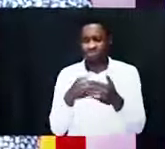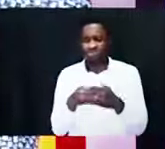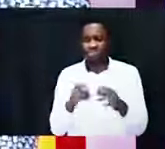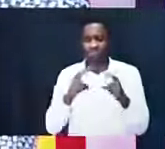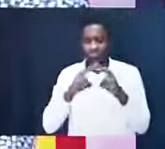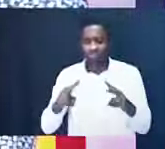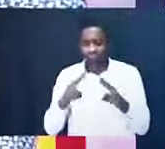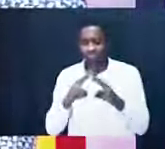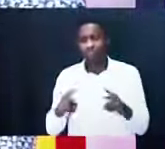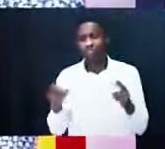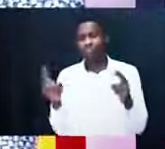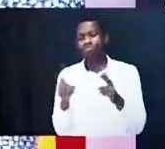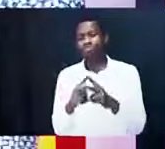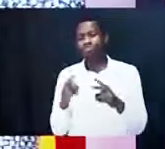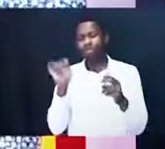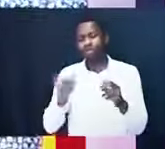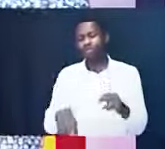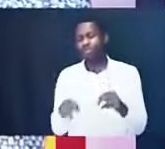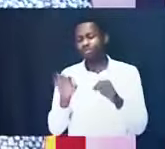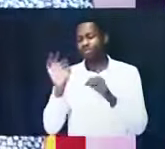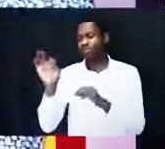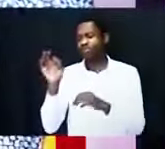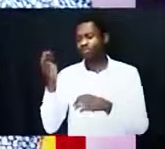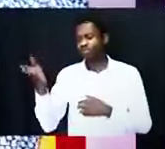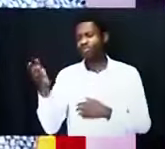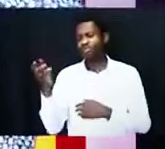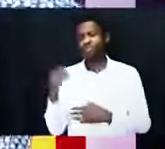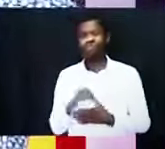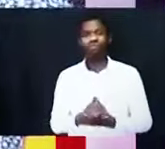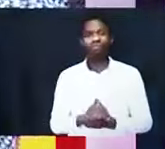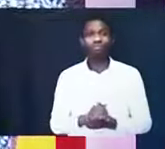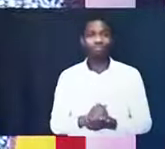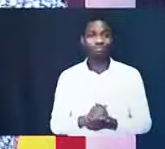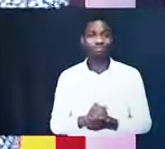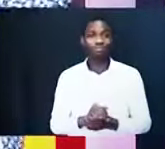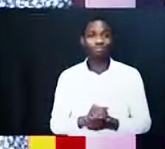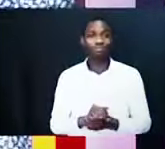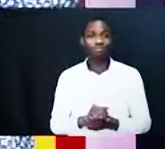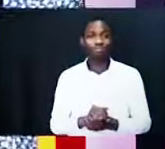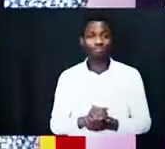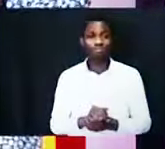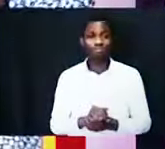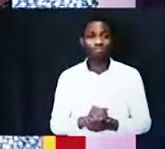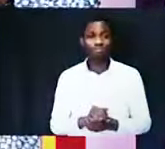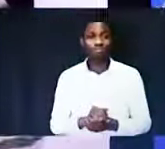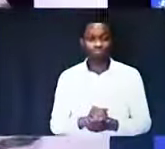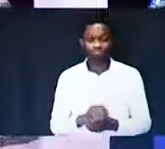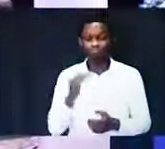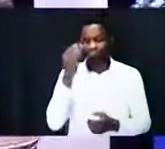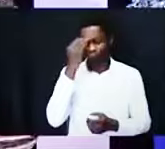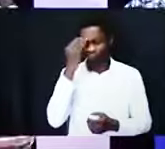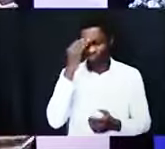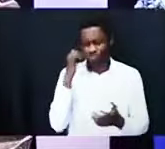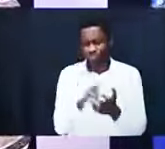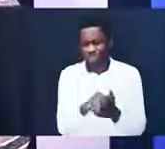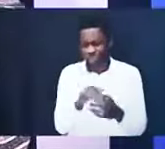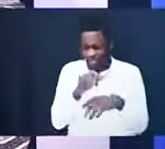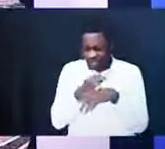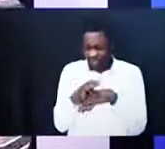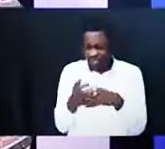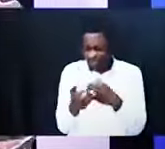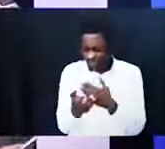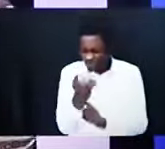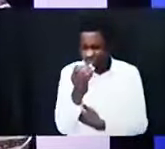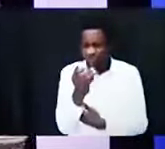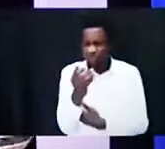can preach there also. He knew that he was going to preach early morning. So a